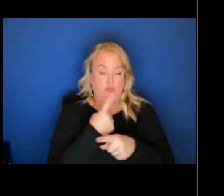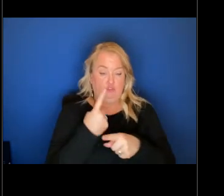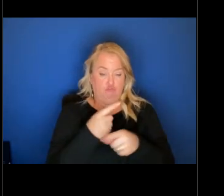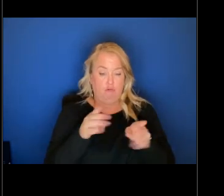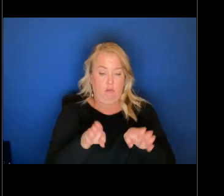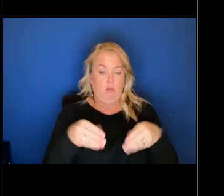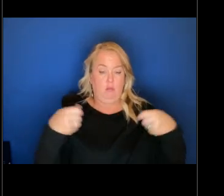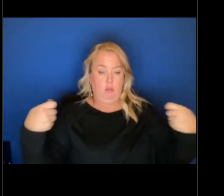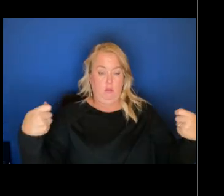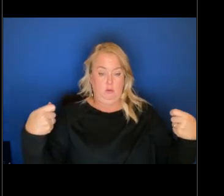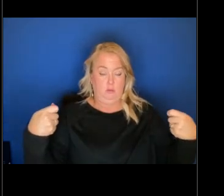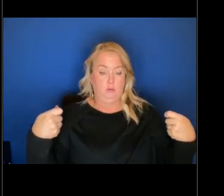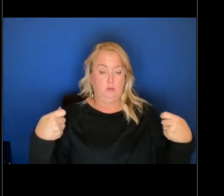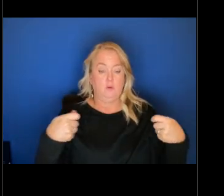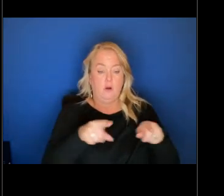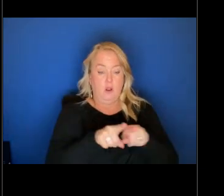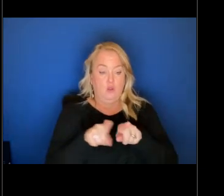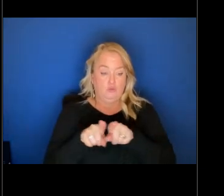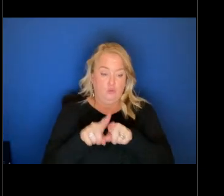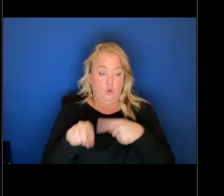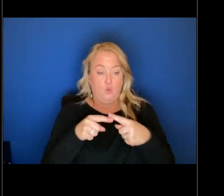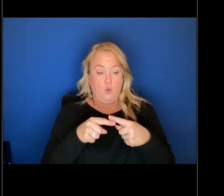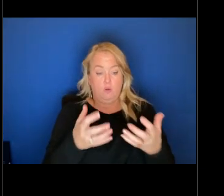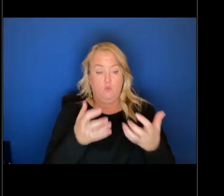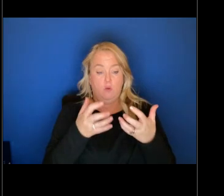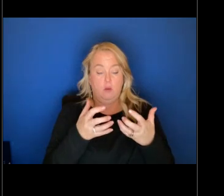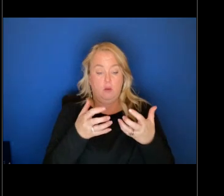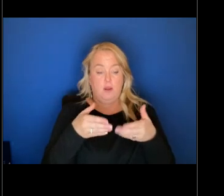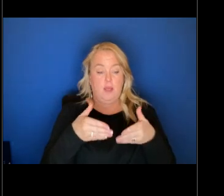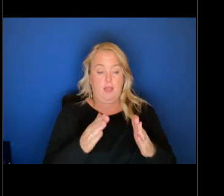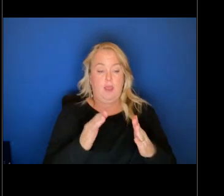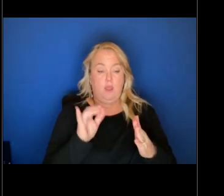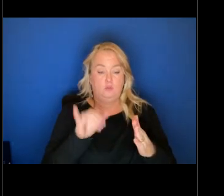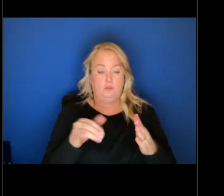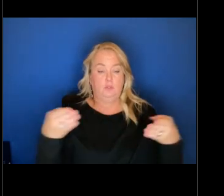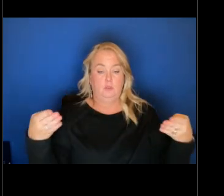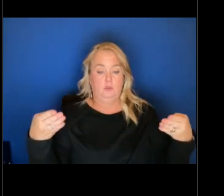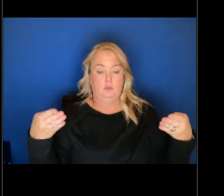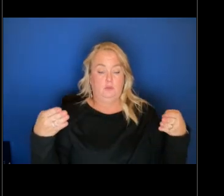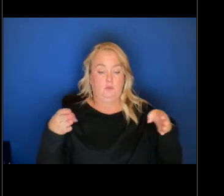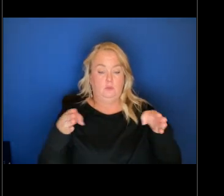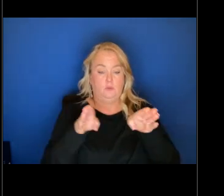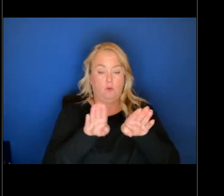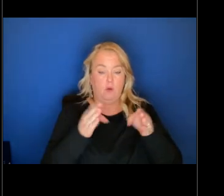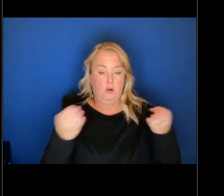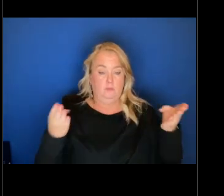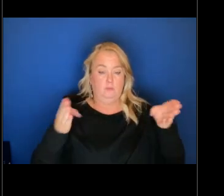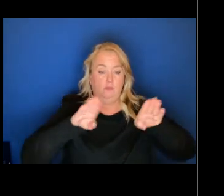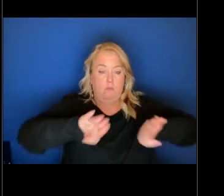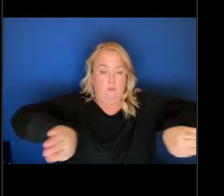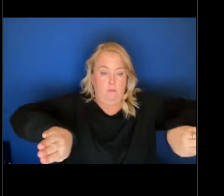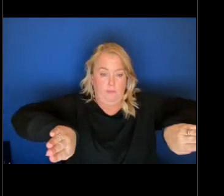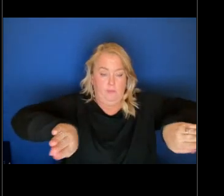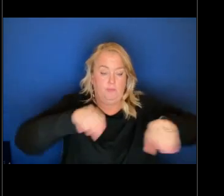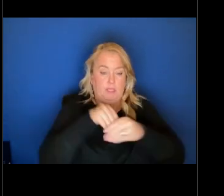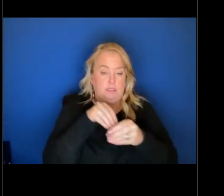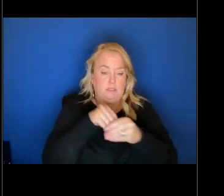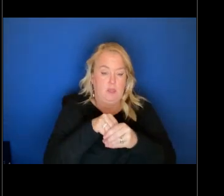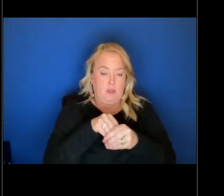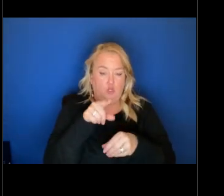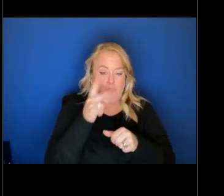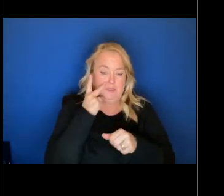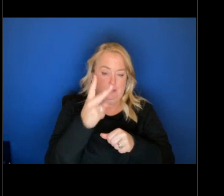manner and, when desired, allows the doors to be pushed back into the cabinet, as you see on